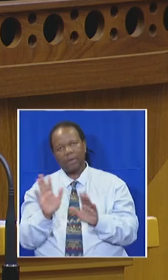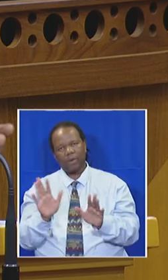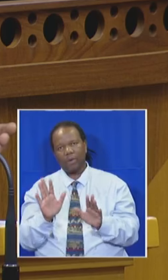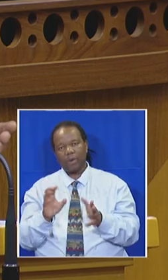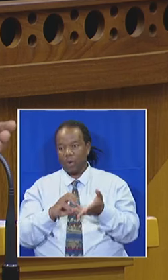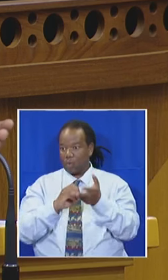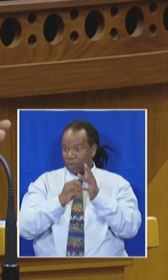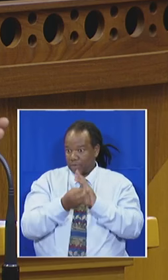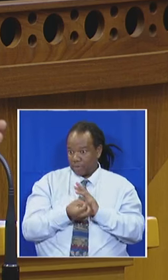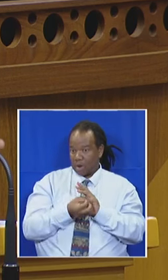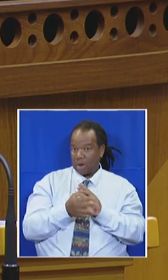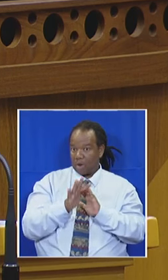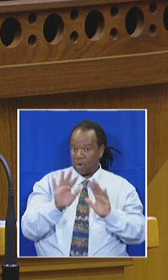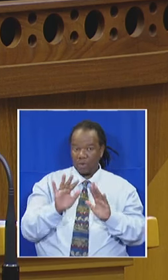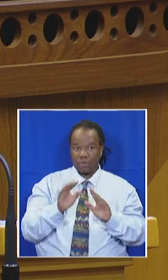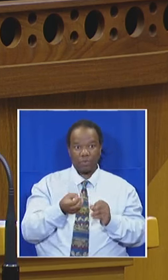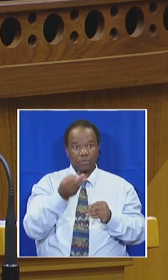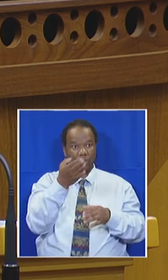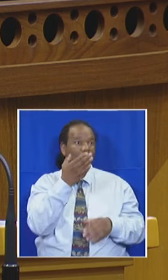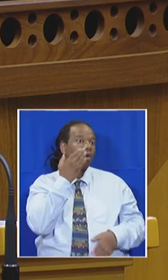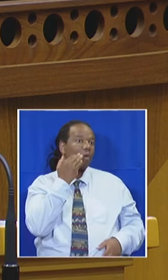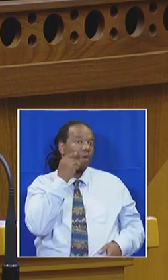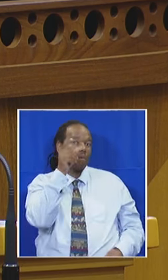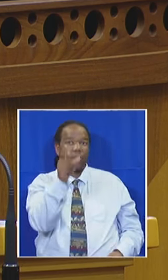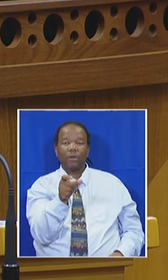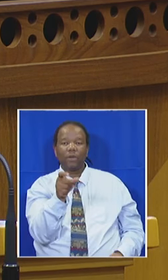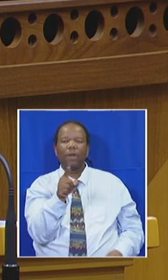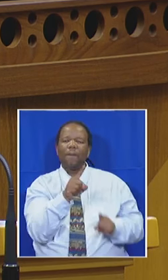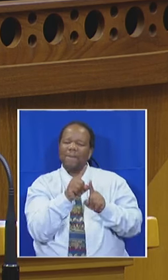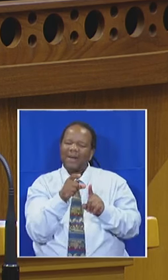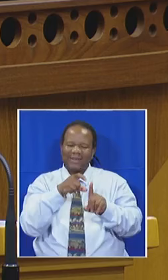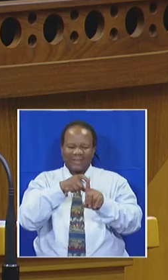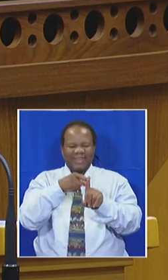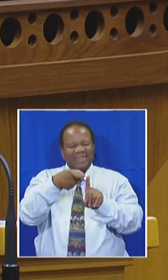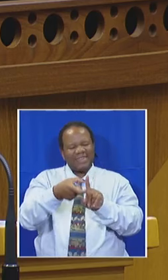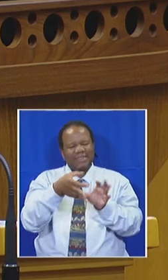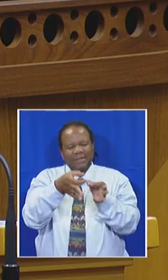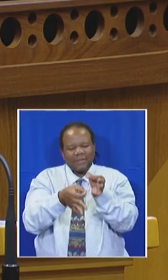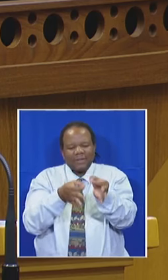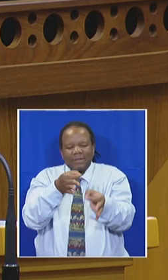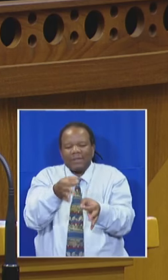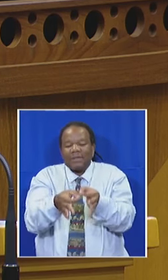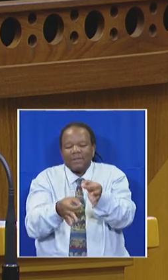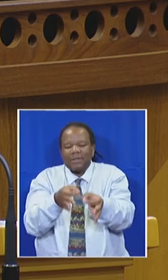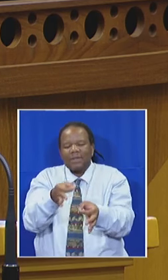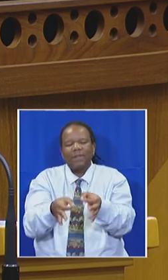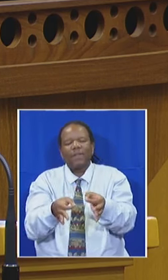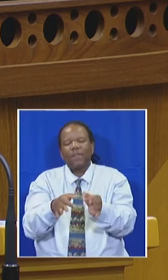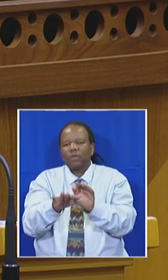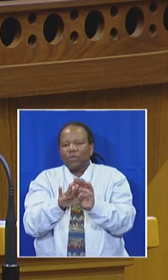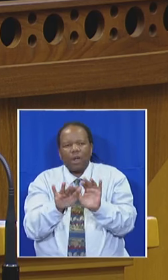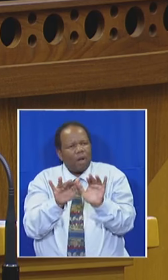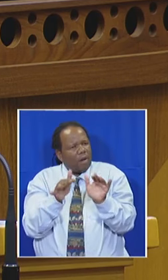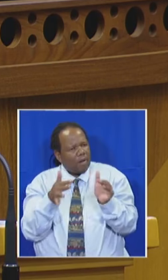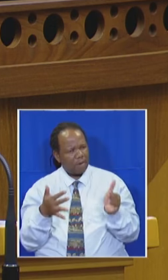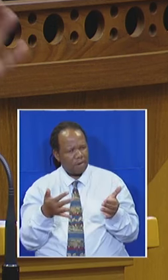But we are describing the situation, as it were, with an aim that we should find a solution for